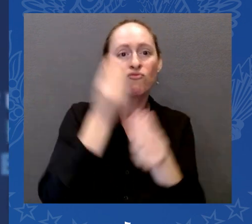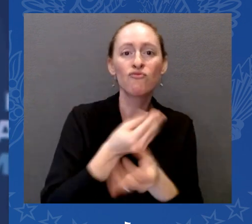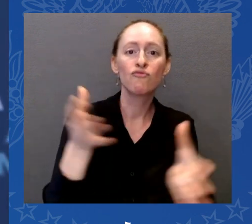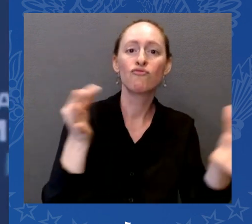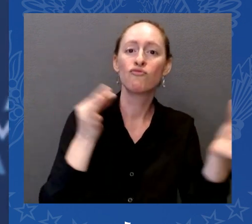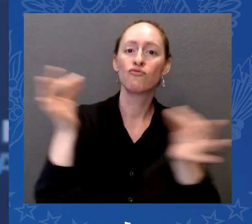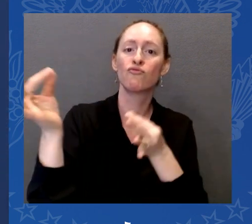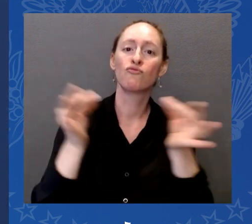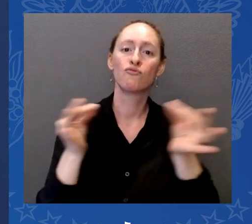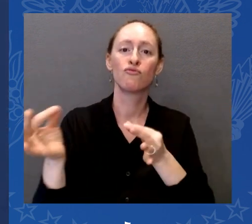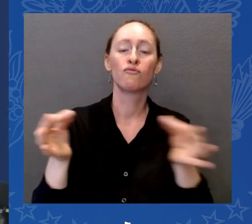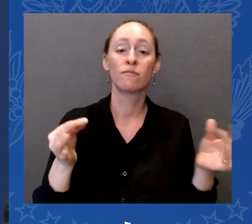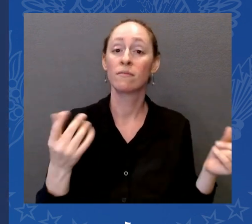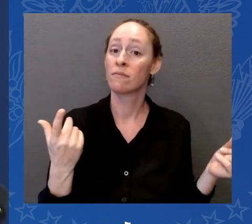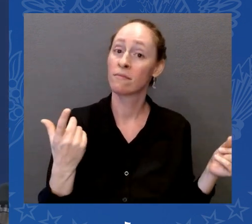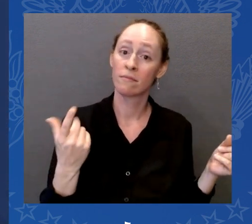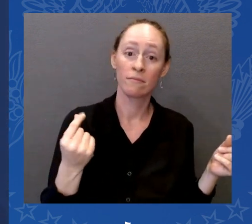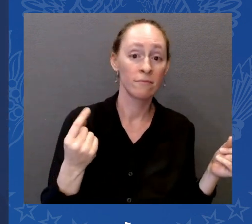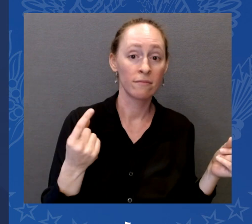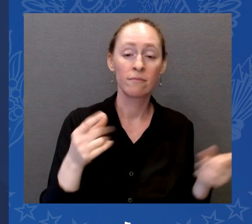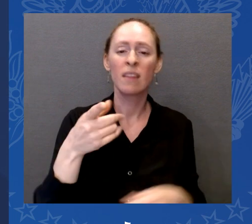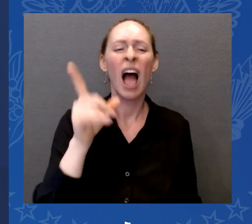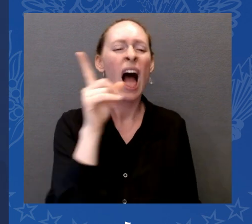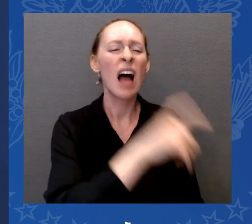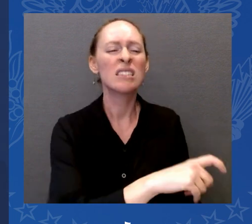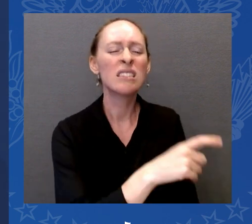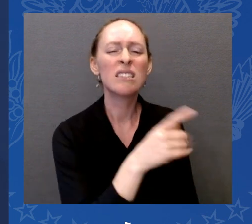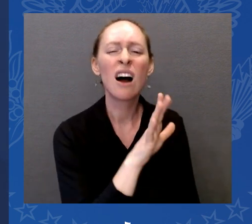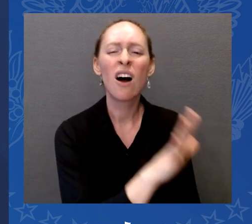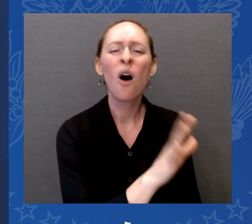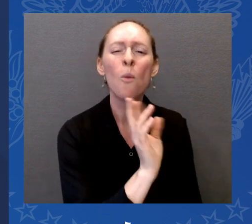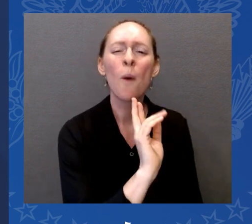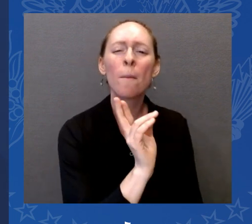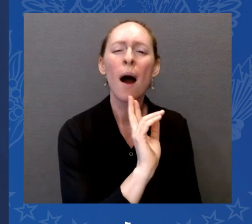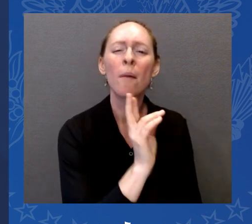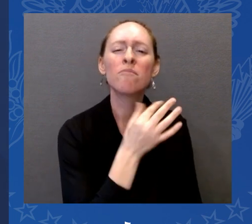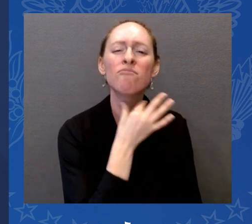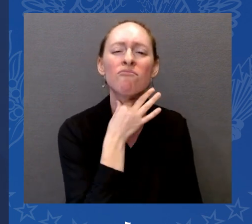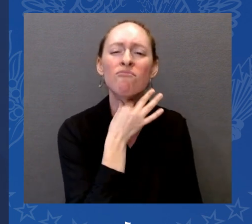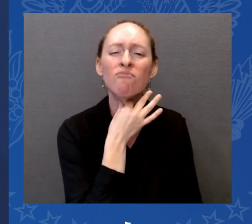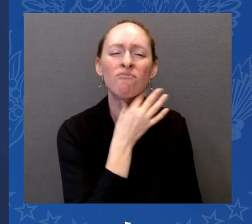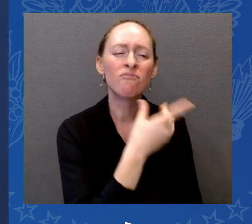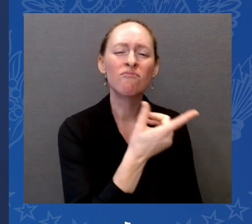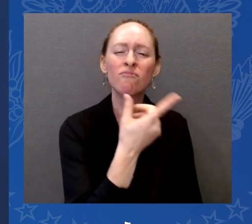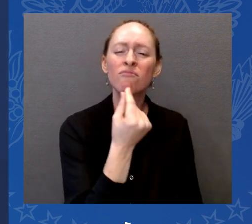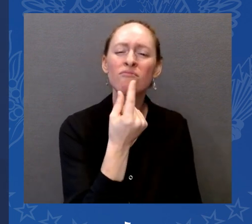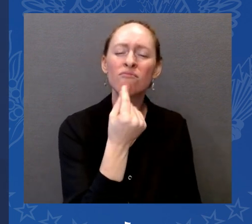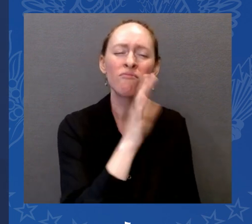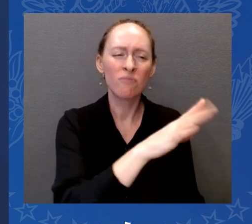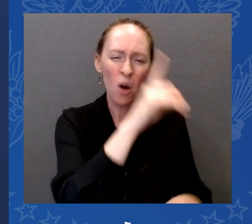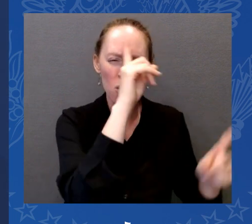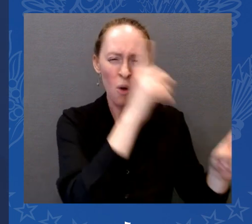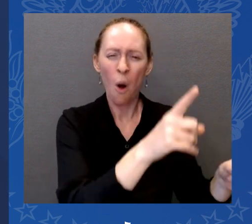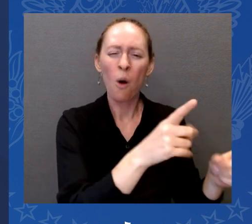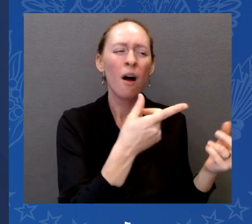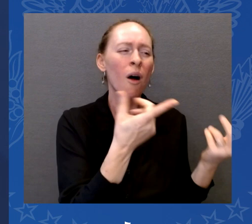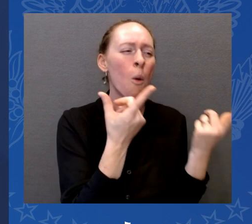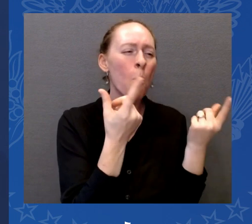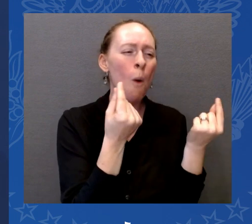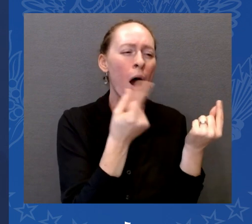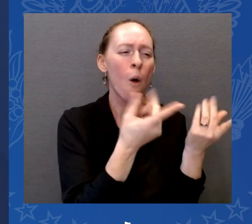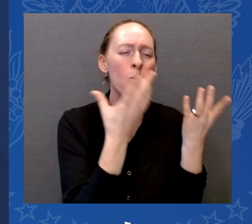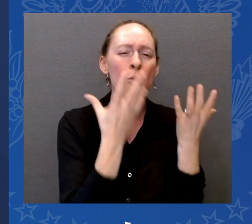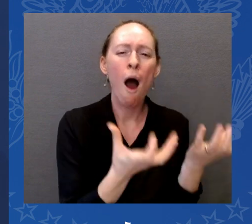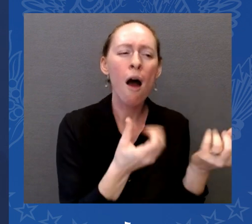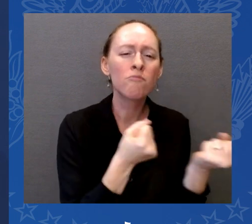Republican platform is? What they're for? I'm not joking. I'm being deadly earnest. Like I